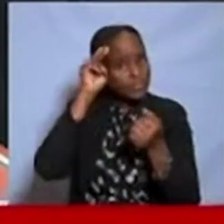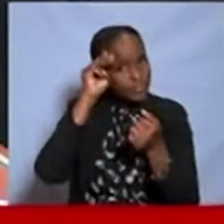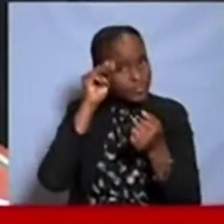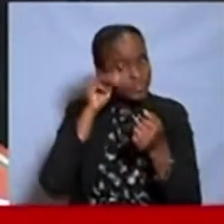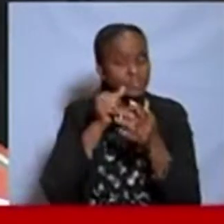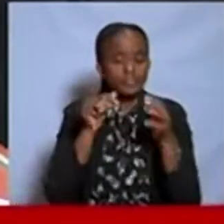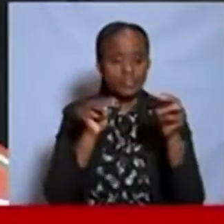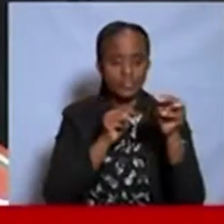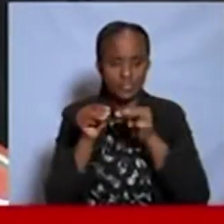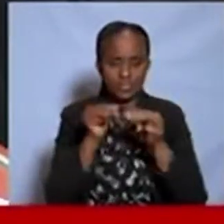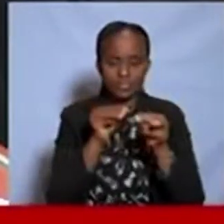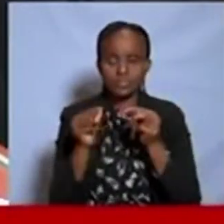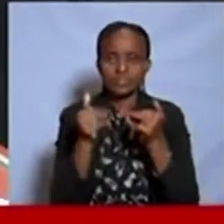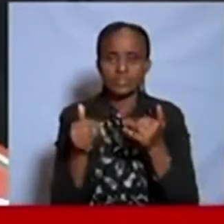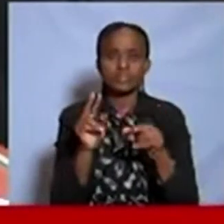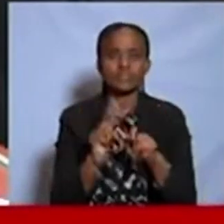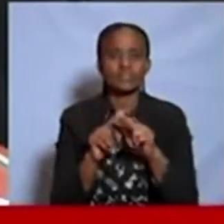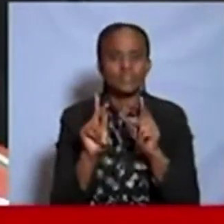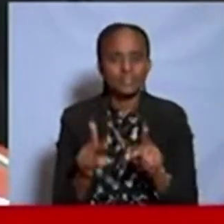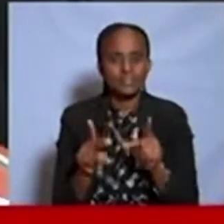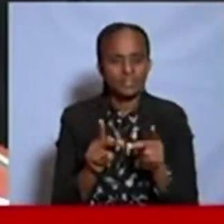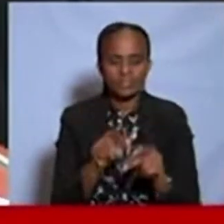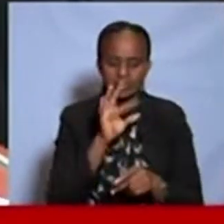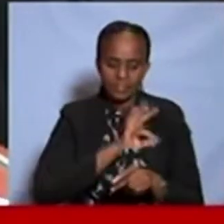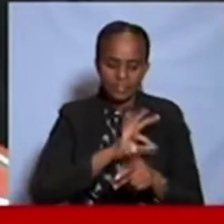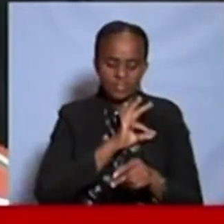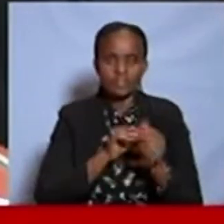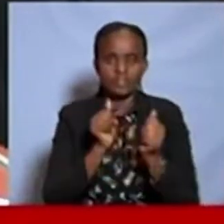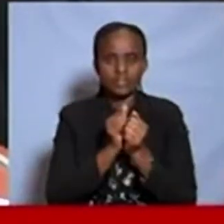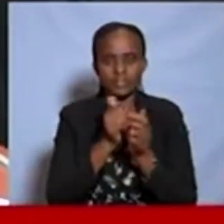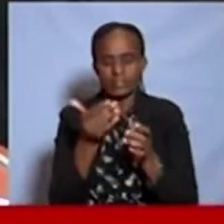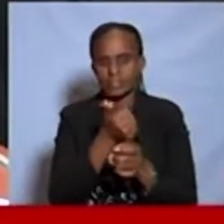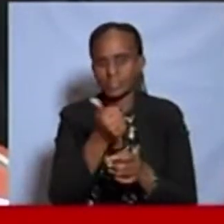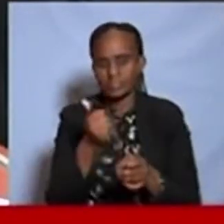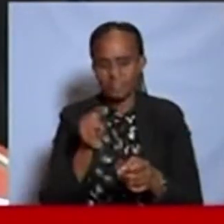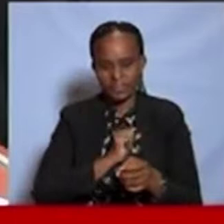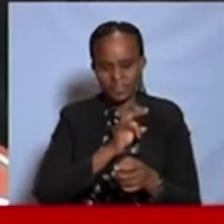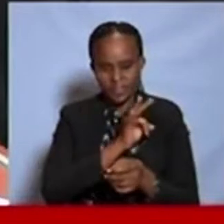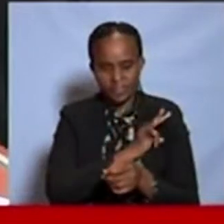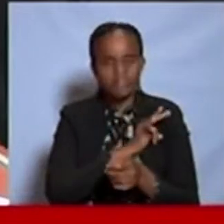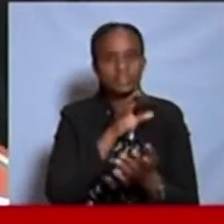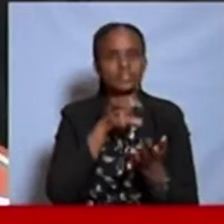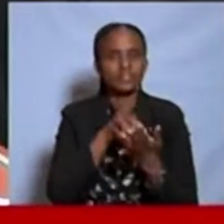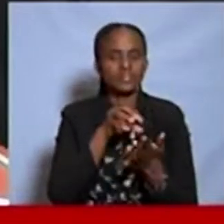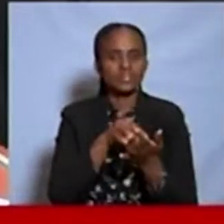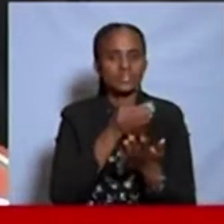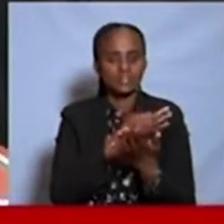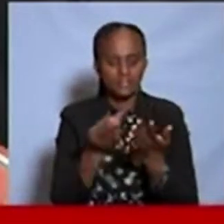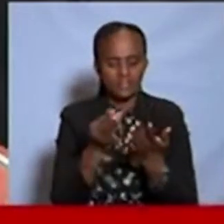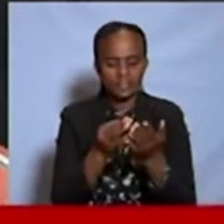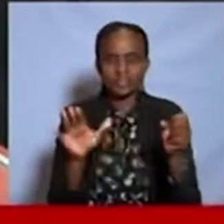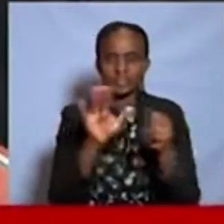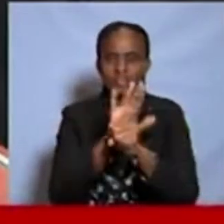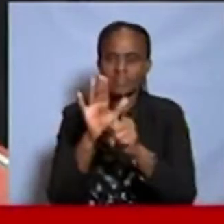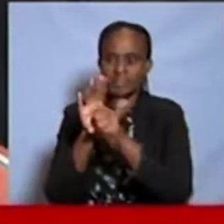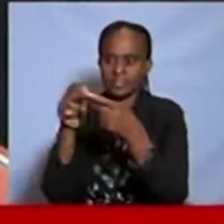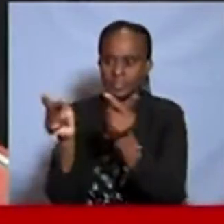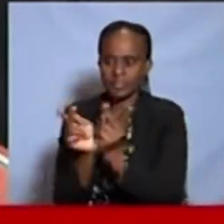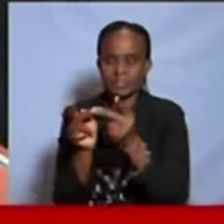Management, Chair, of payroll and other staff-related matters. that is failure to fill vacant